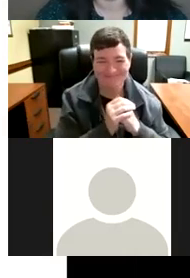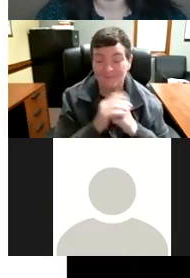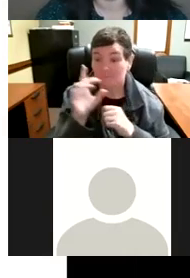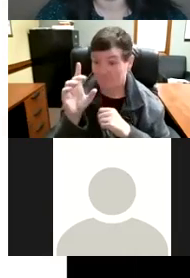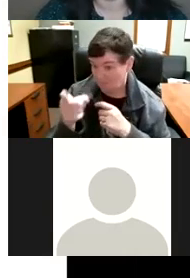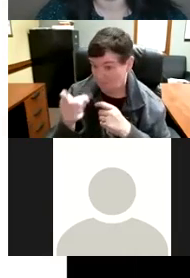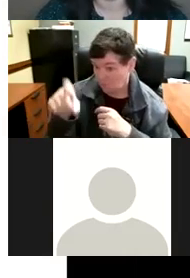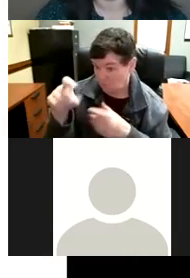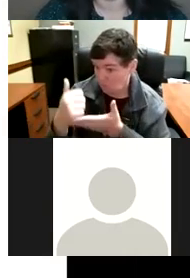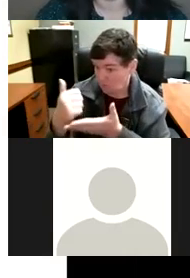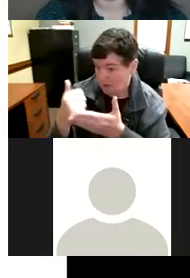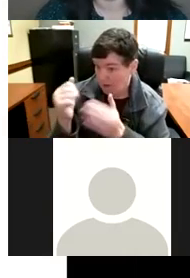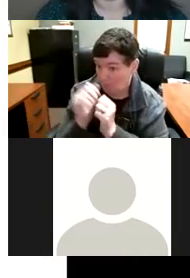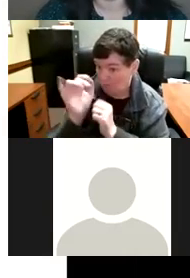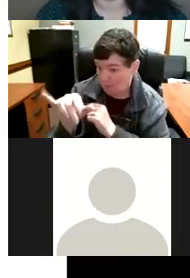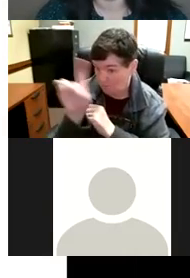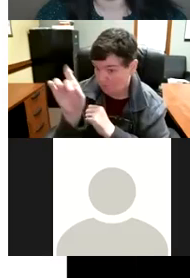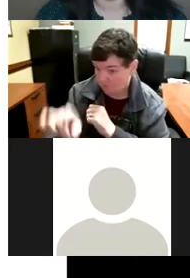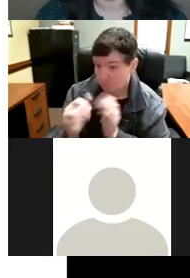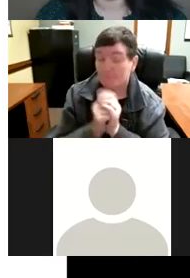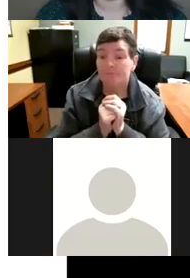Do you need help with that?